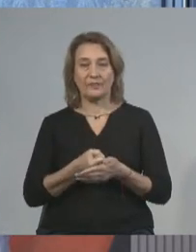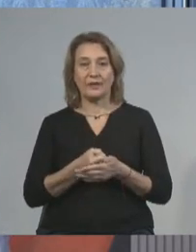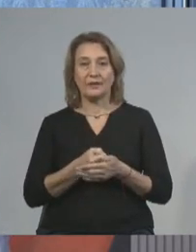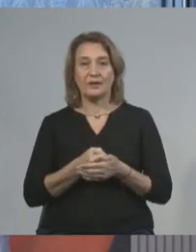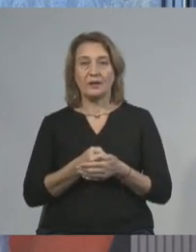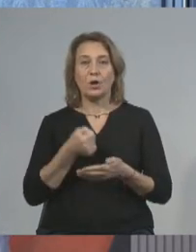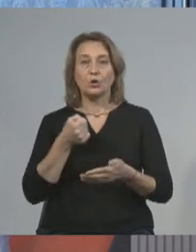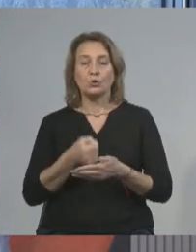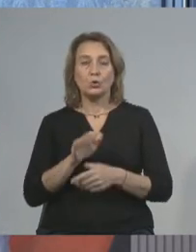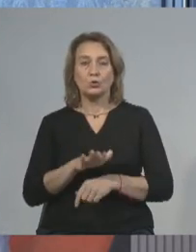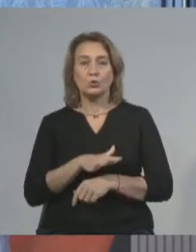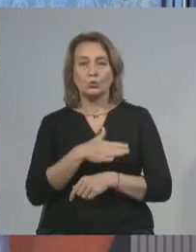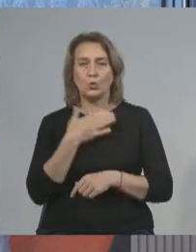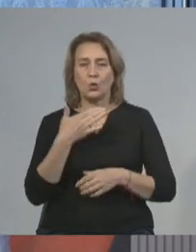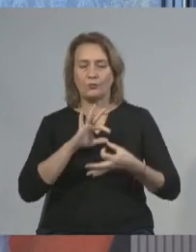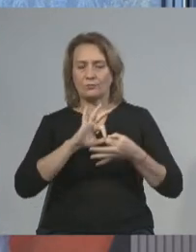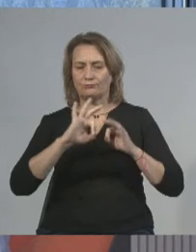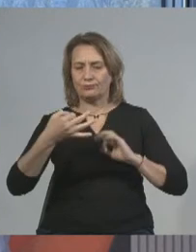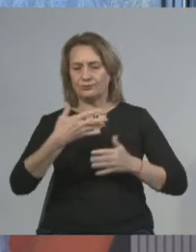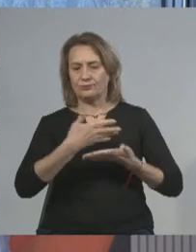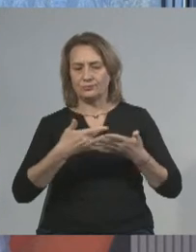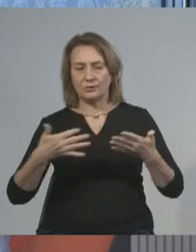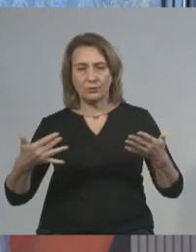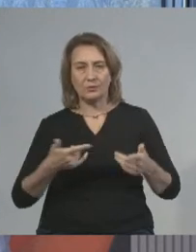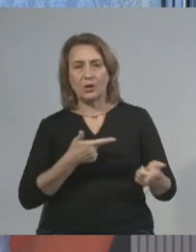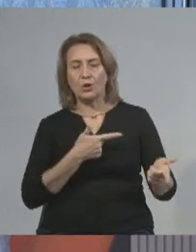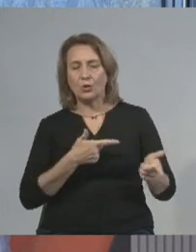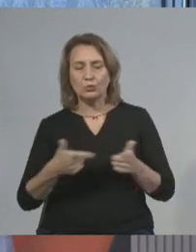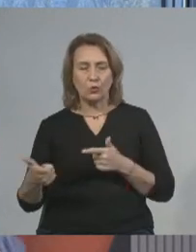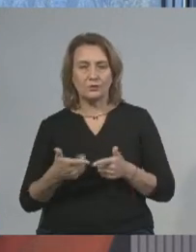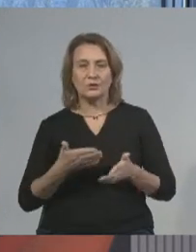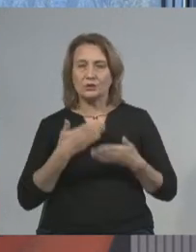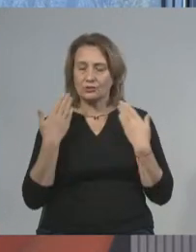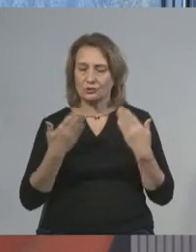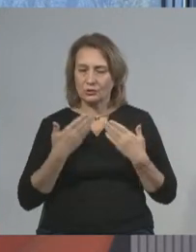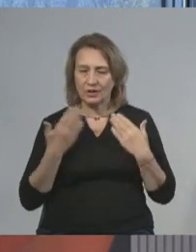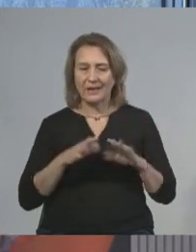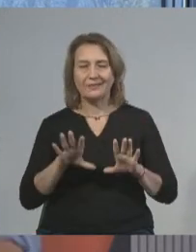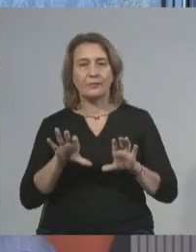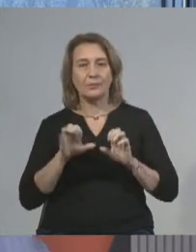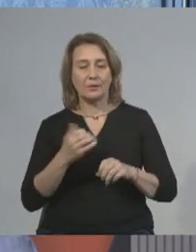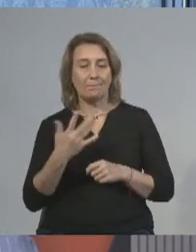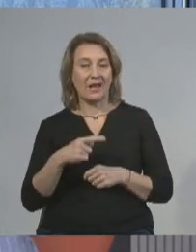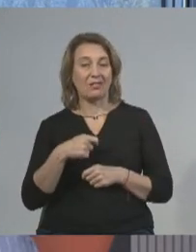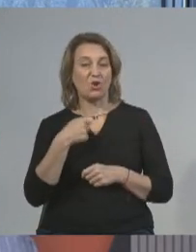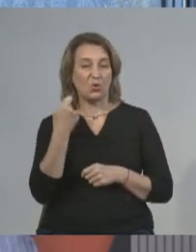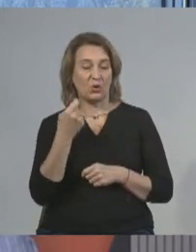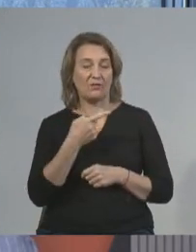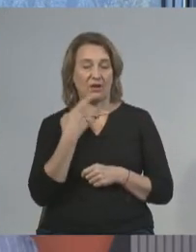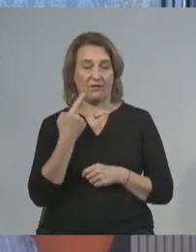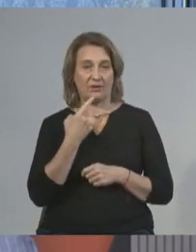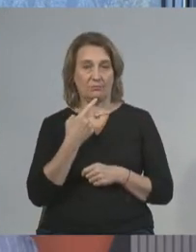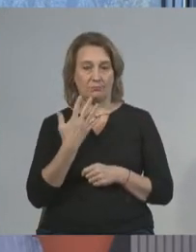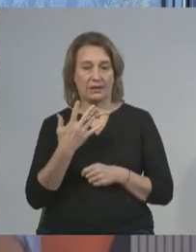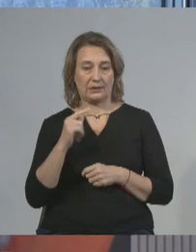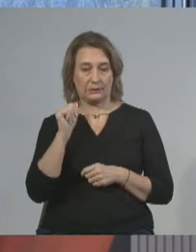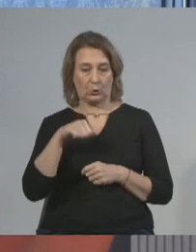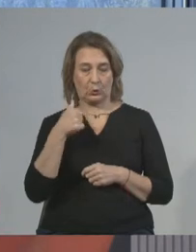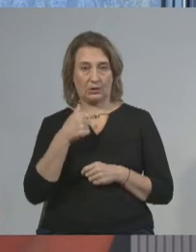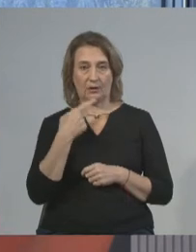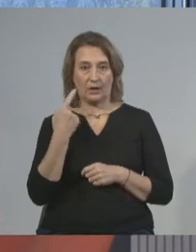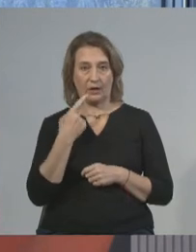interest in information and loss of interest in loan rates five years ago we were told